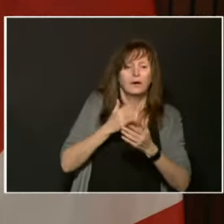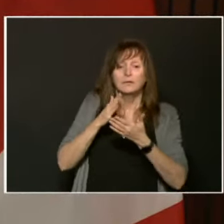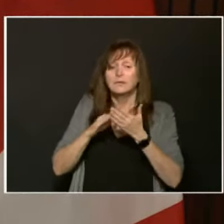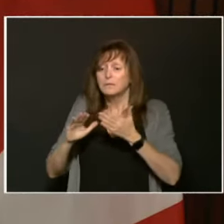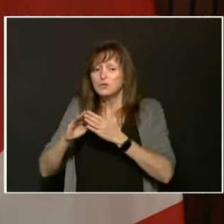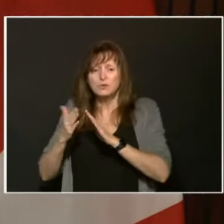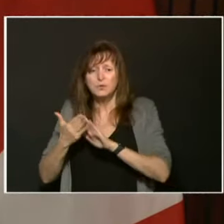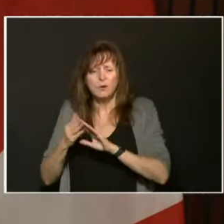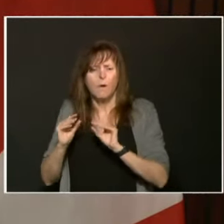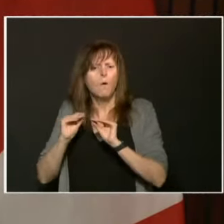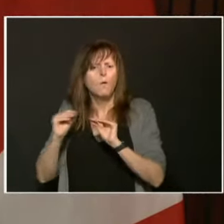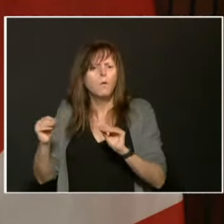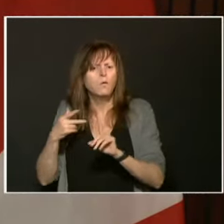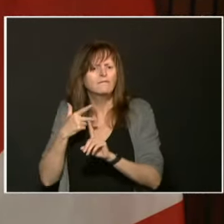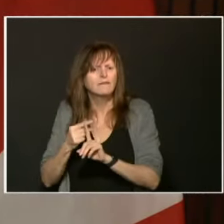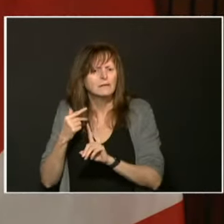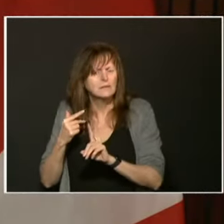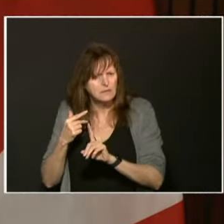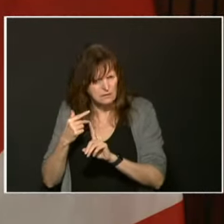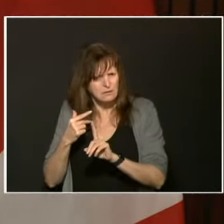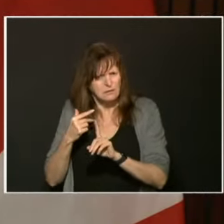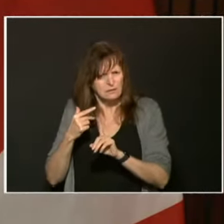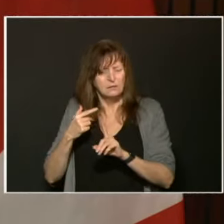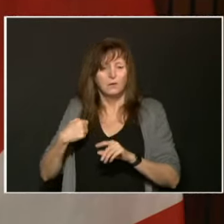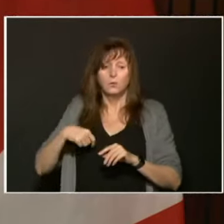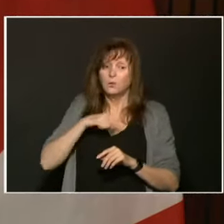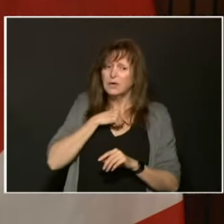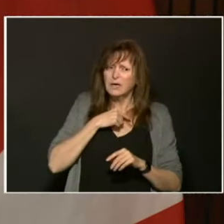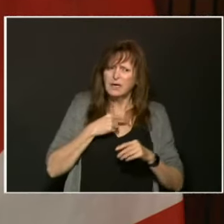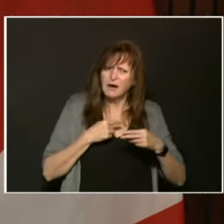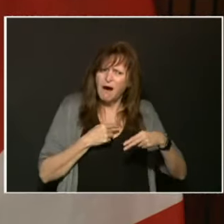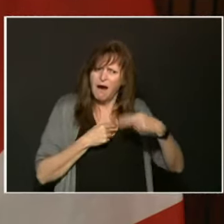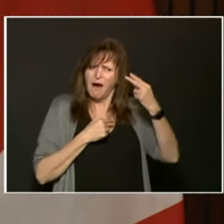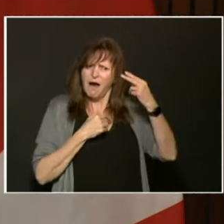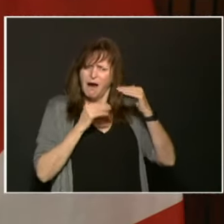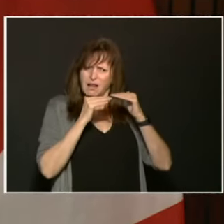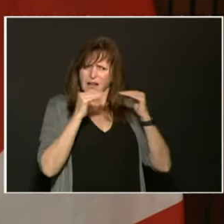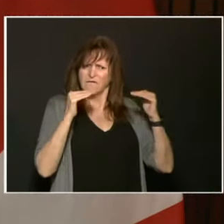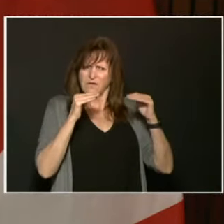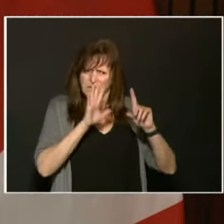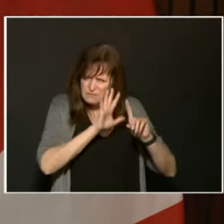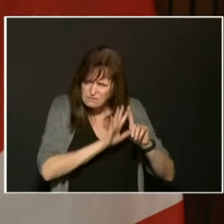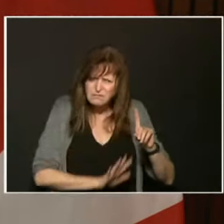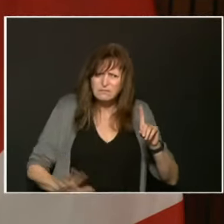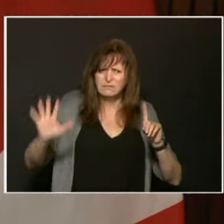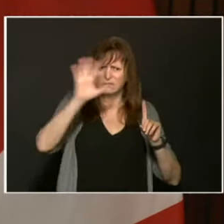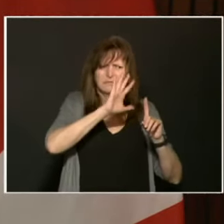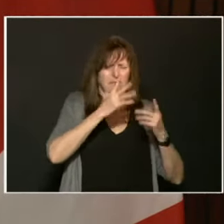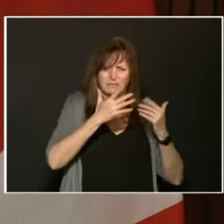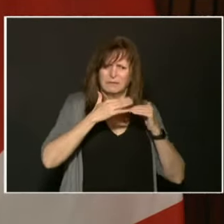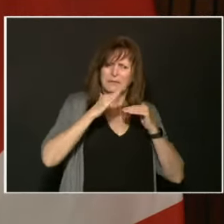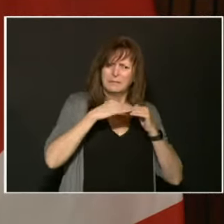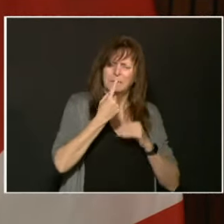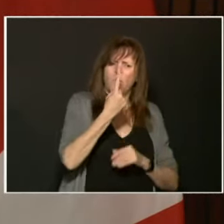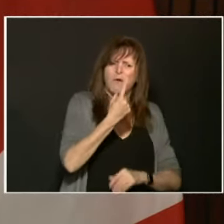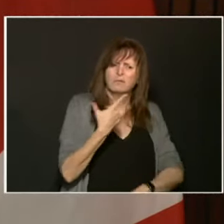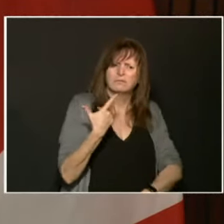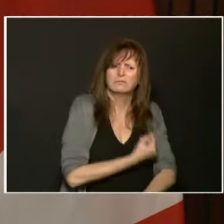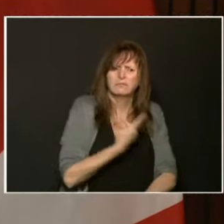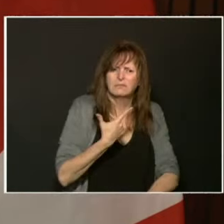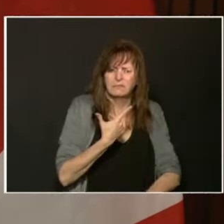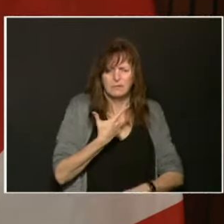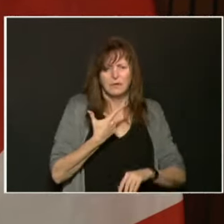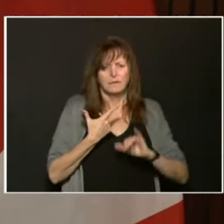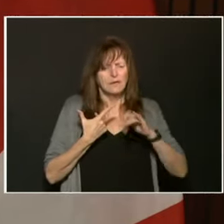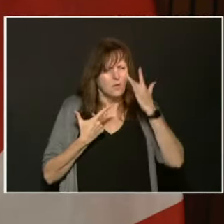really taking off in unvaccinated communities. And so I think this is the reason it's critical to try to both get that first dose